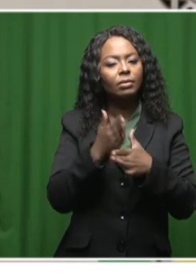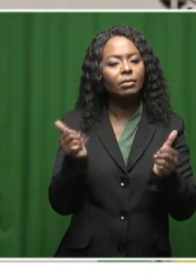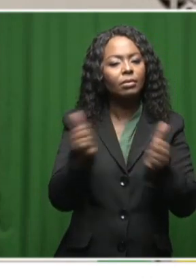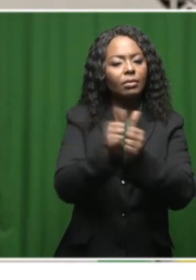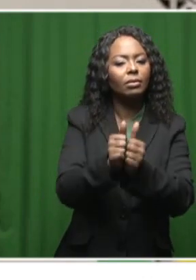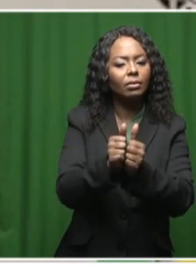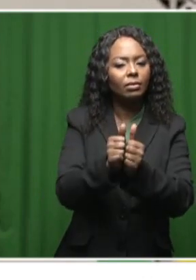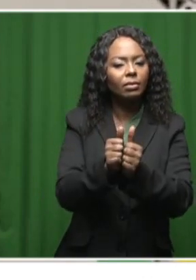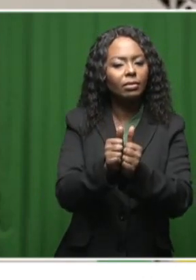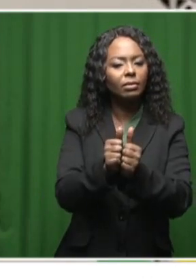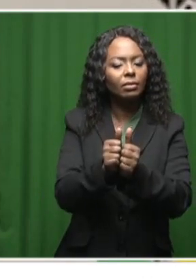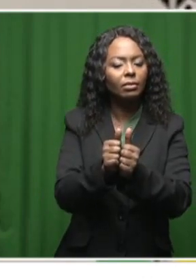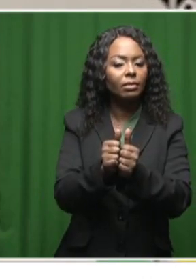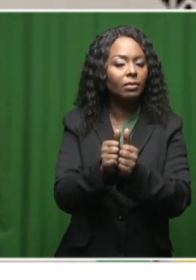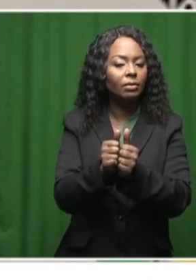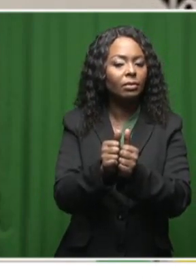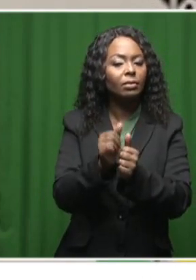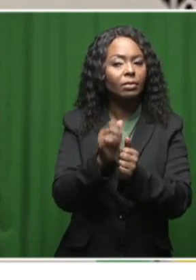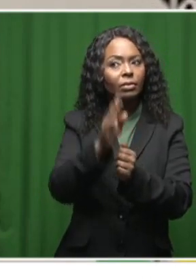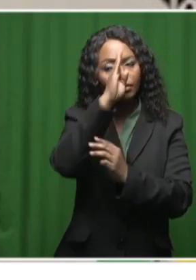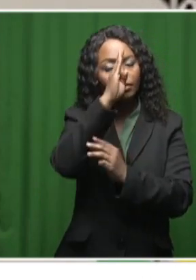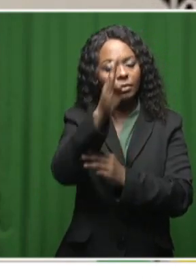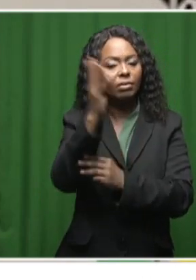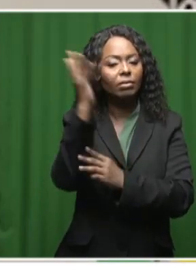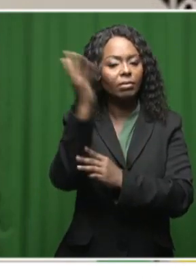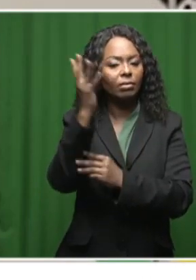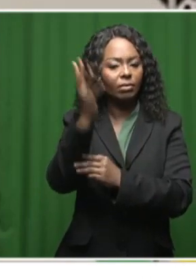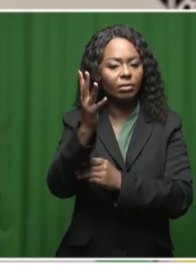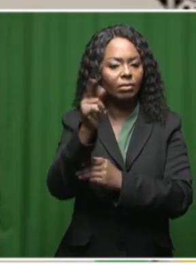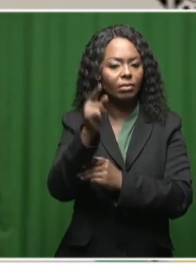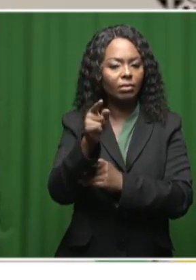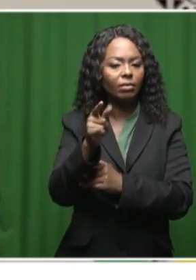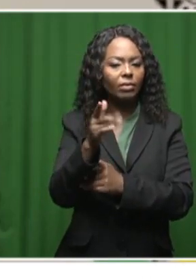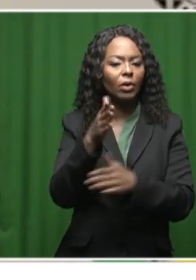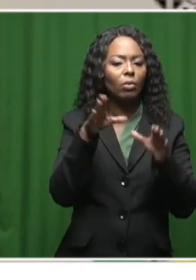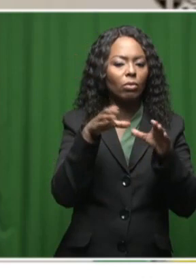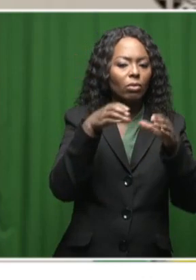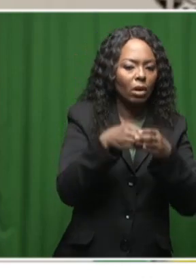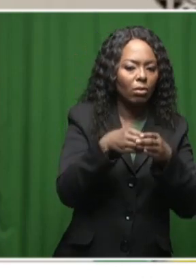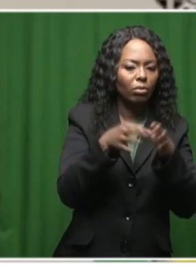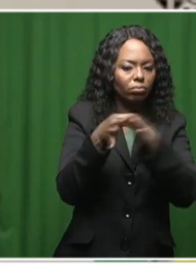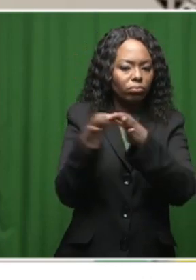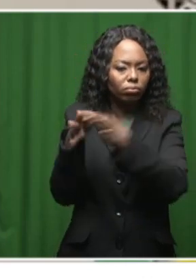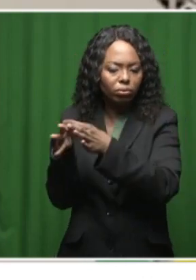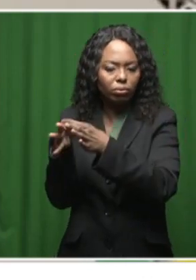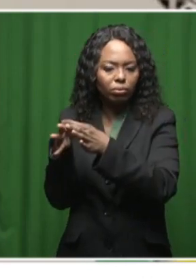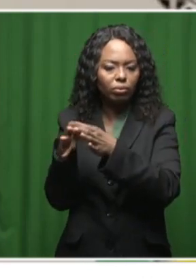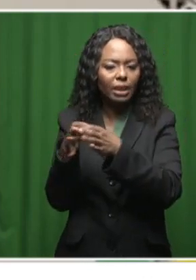sticked our ground, working with the middle ground, people,